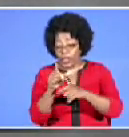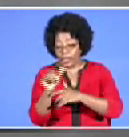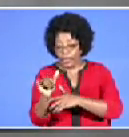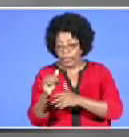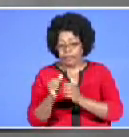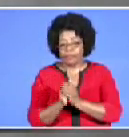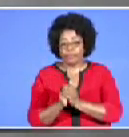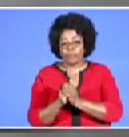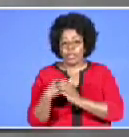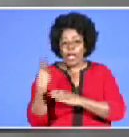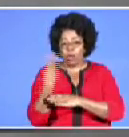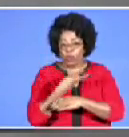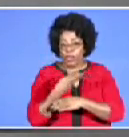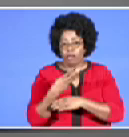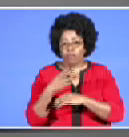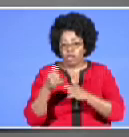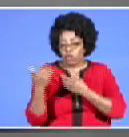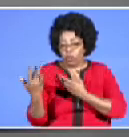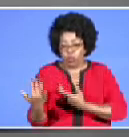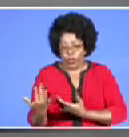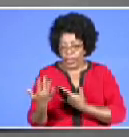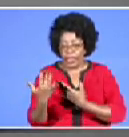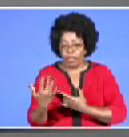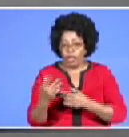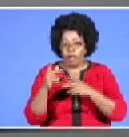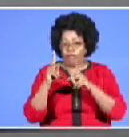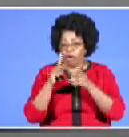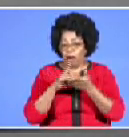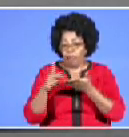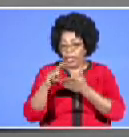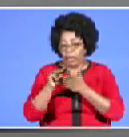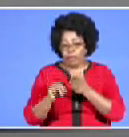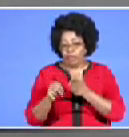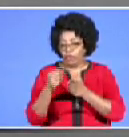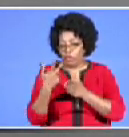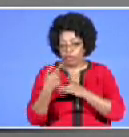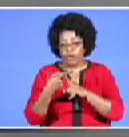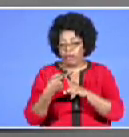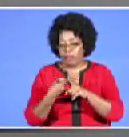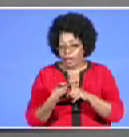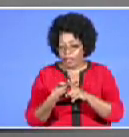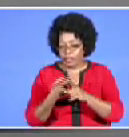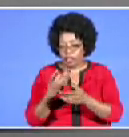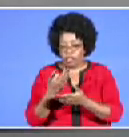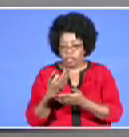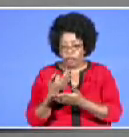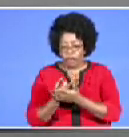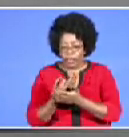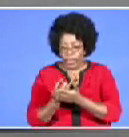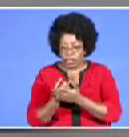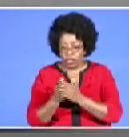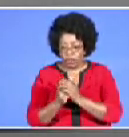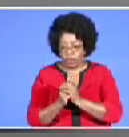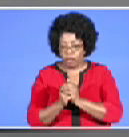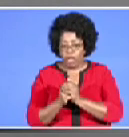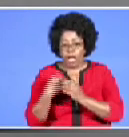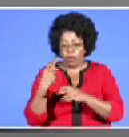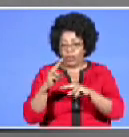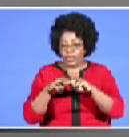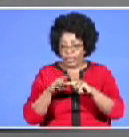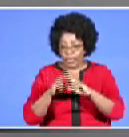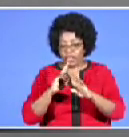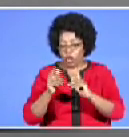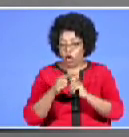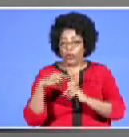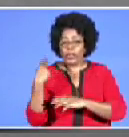the payment for 3 months, and, you know, at the end of that 3 months, if your position, financial position has changed, come in and sit down and talk to us, and, you